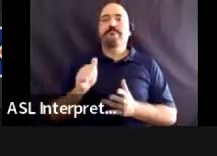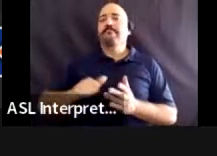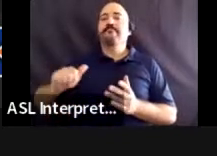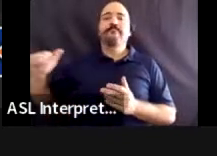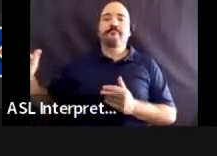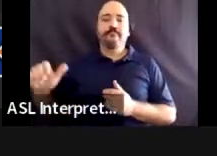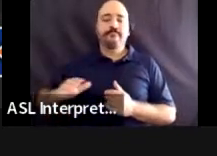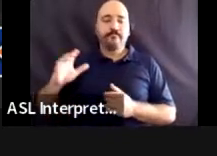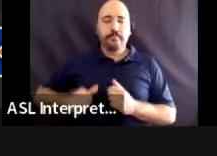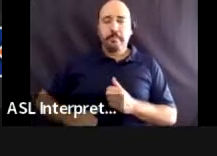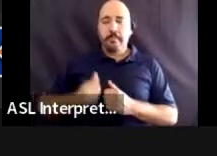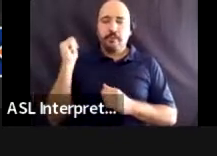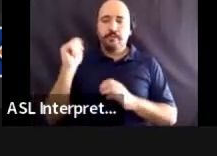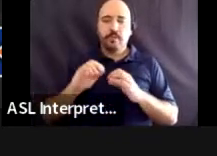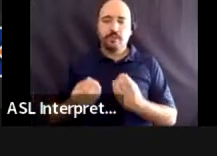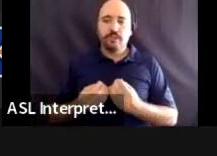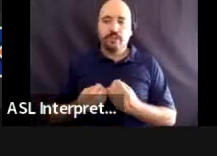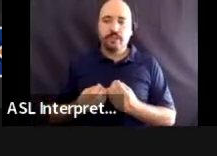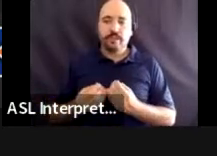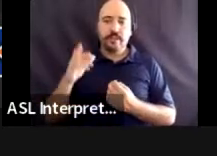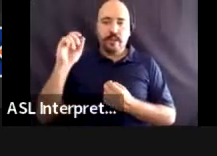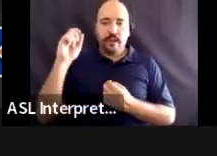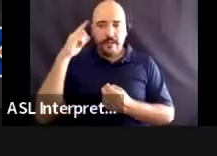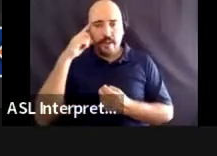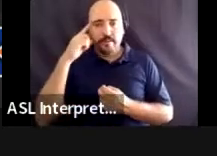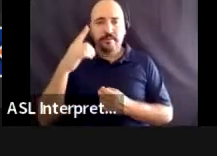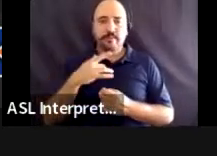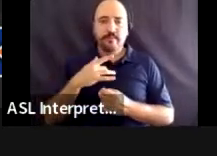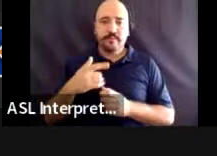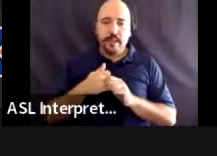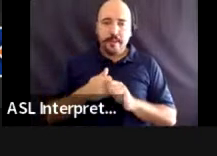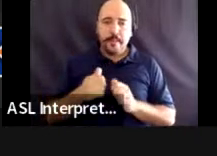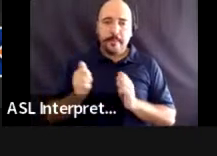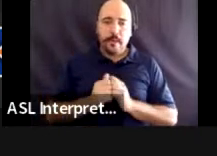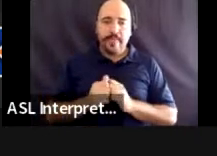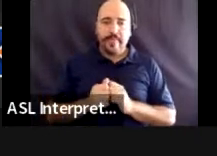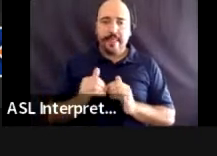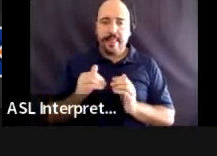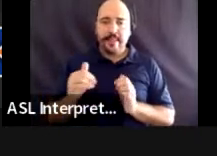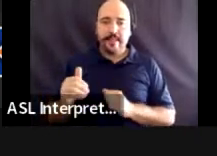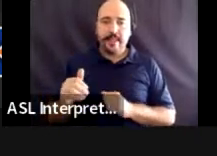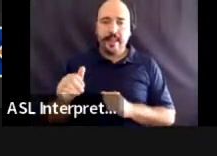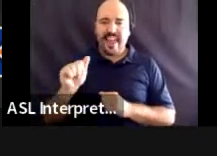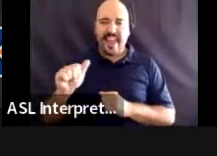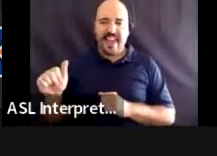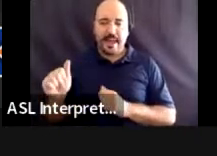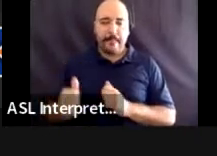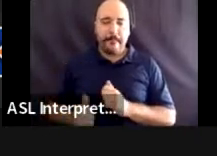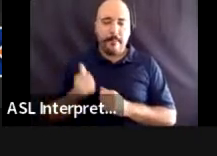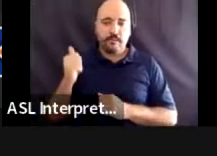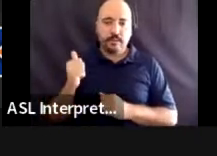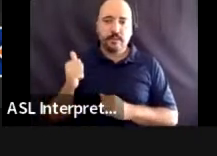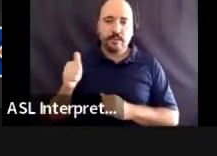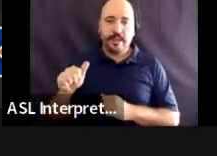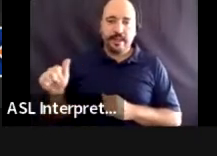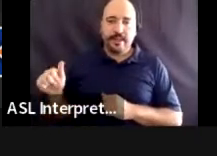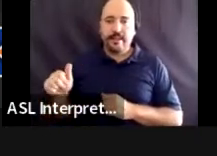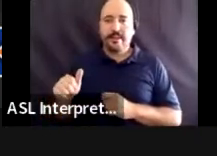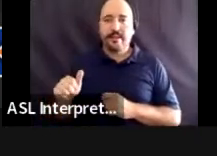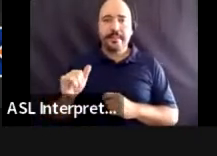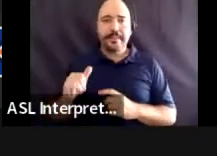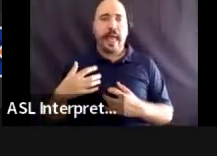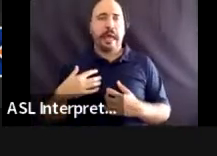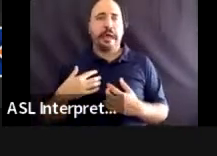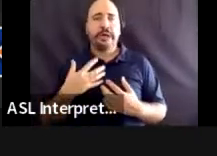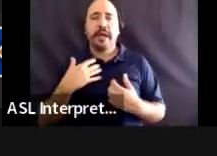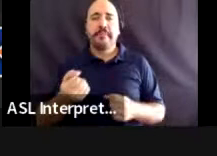Most organizations and governments do comply with level AA, which is the healthy